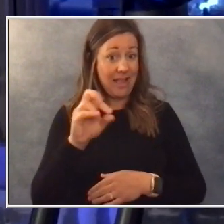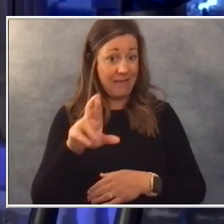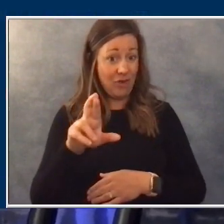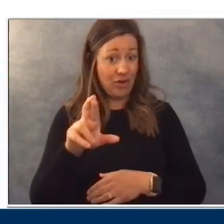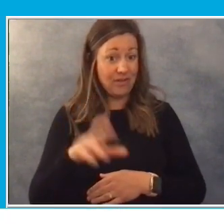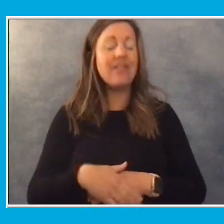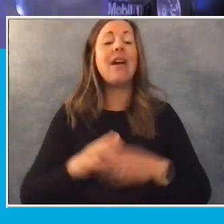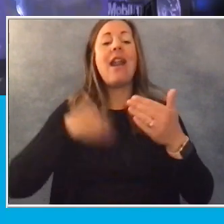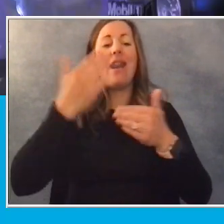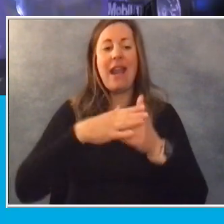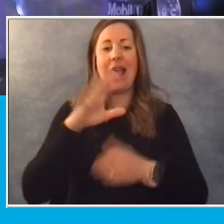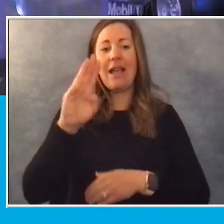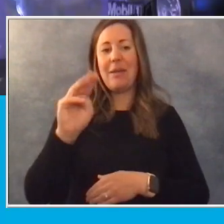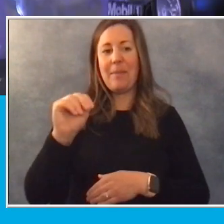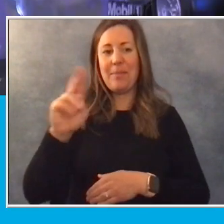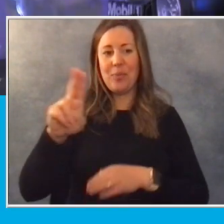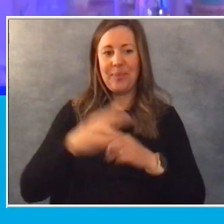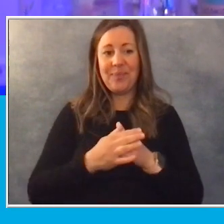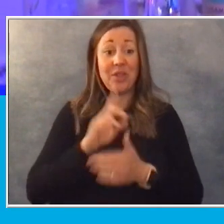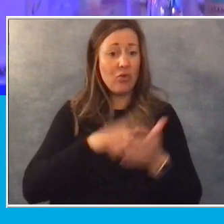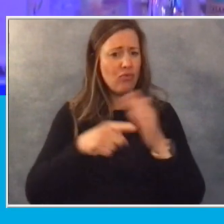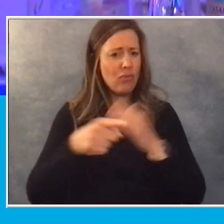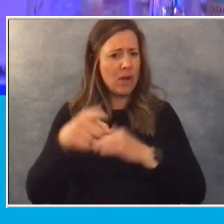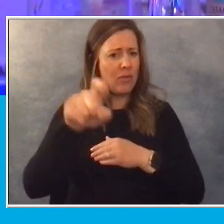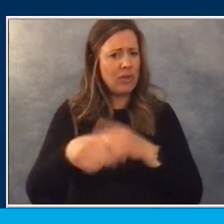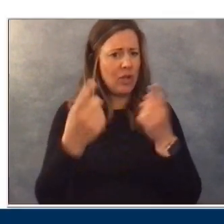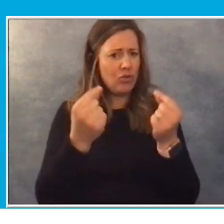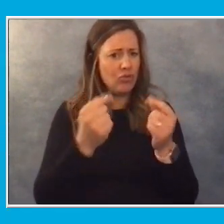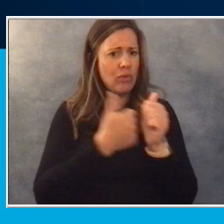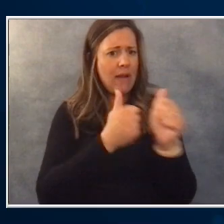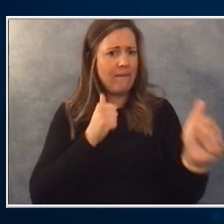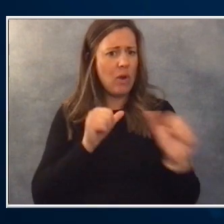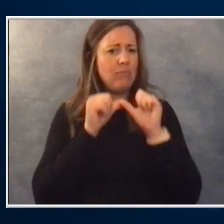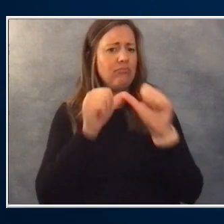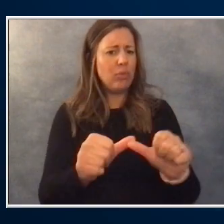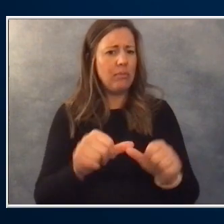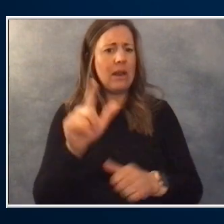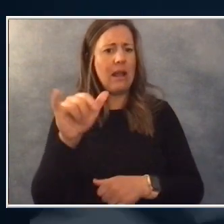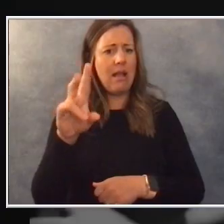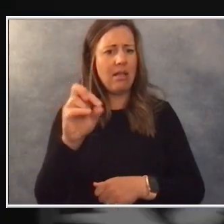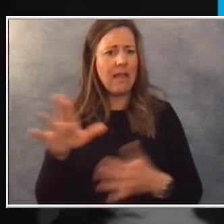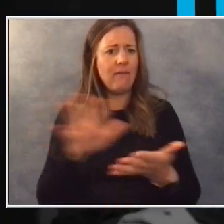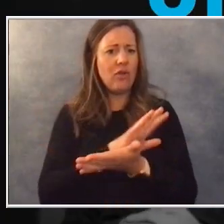Morning Medical Update. What you need to do to avoid permanent liver damage, Monday at 8.